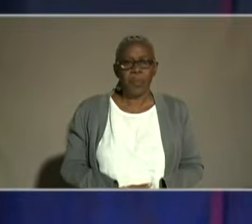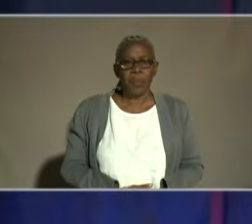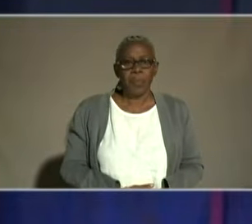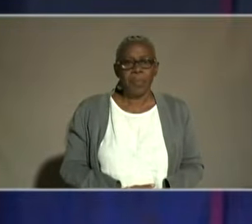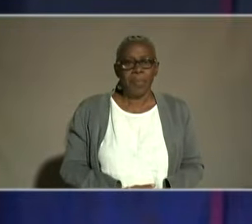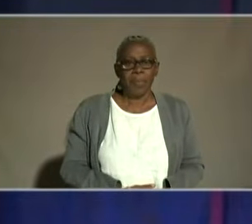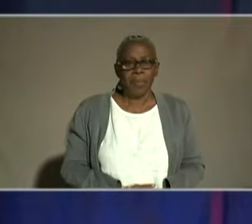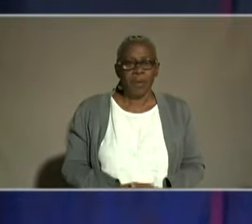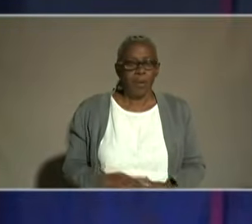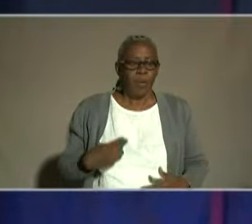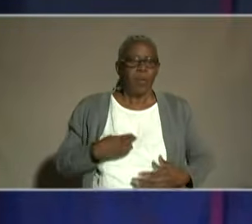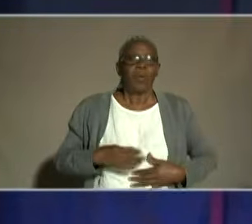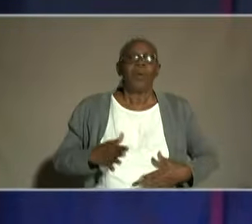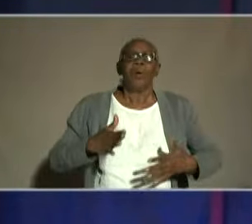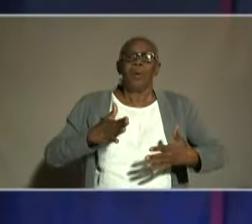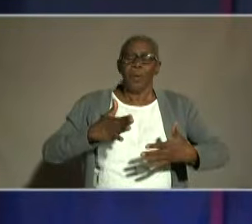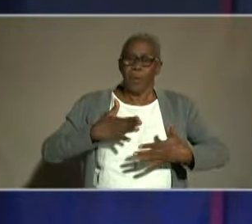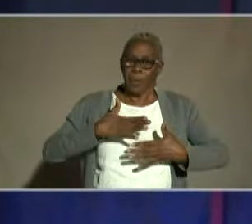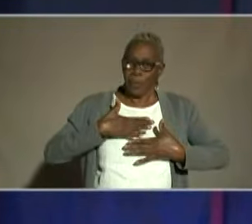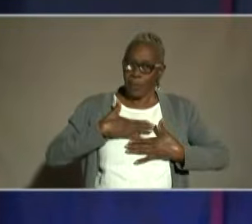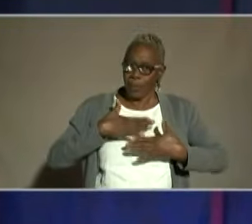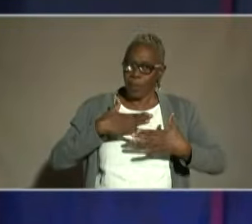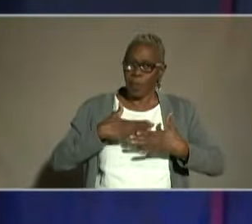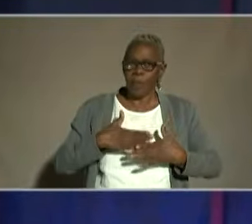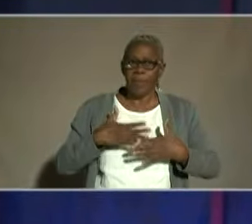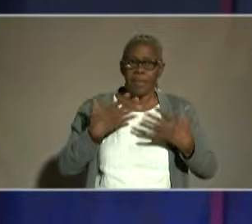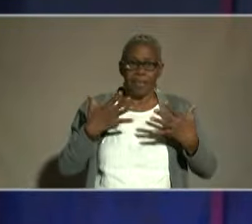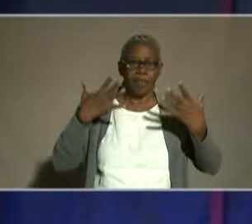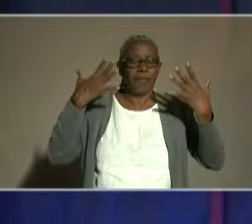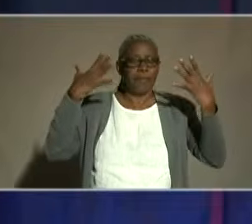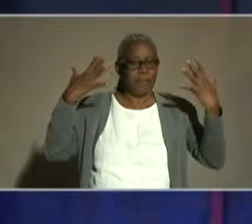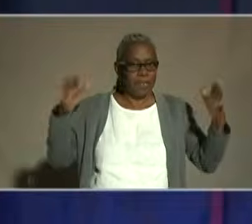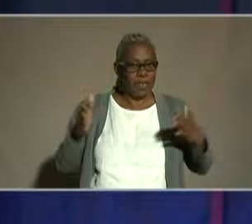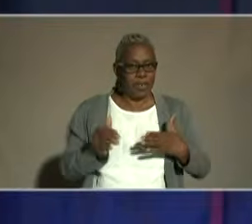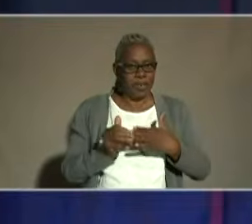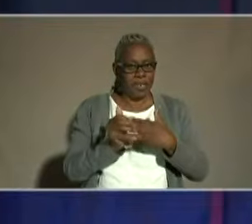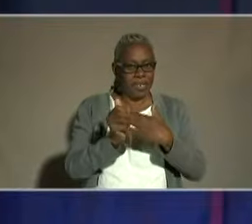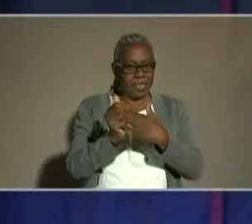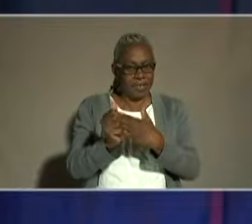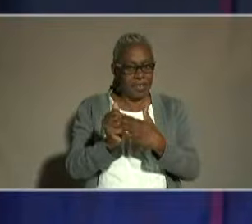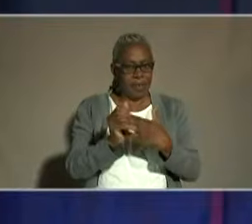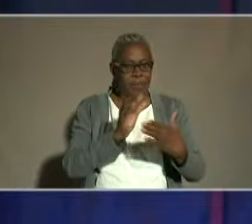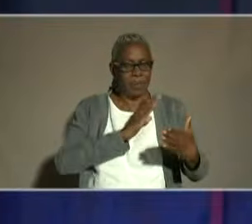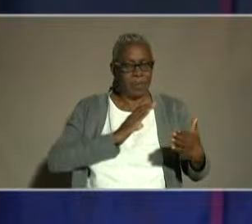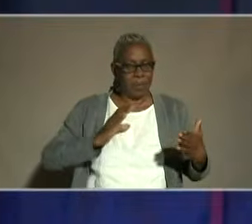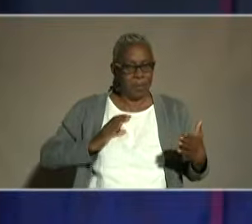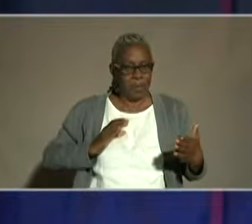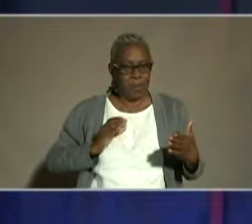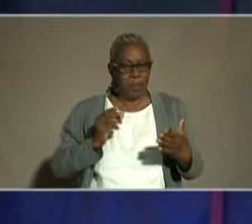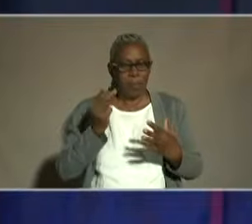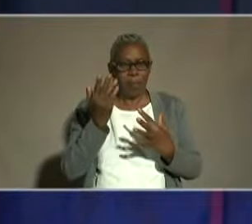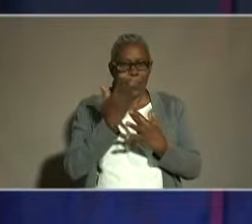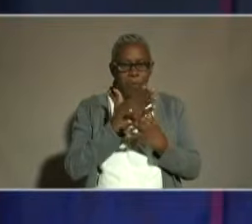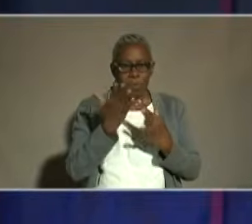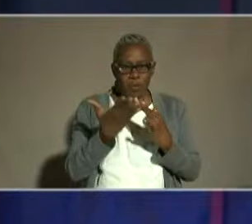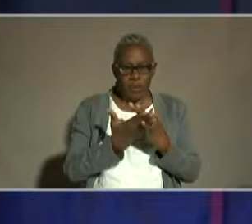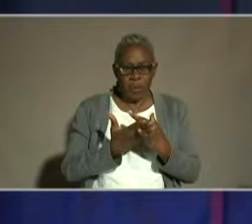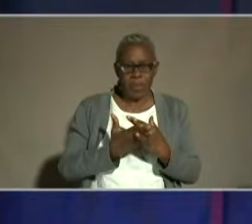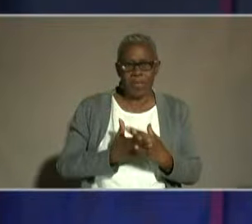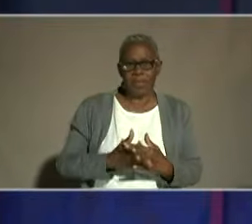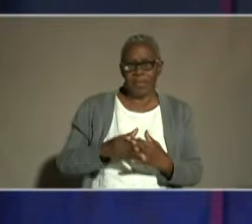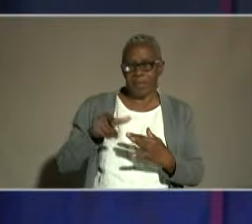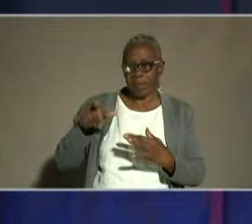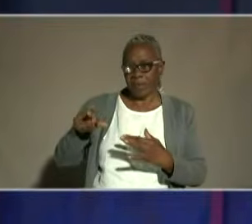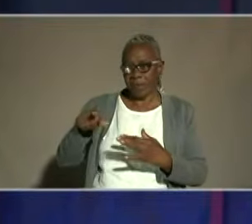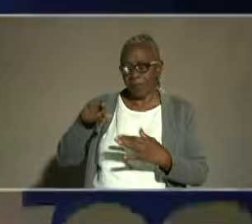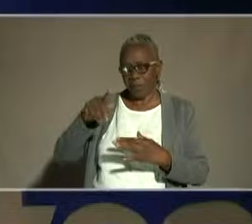And now we can breathe. That concludes the leadership debate between Party Leader Dr. Andrew Holness, representing the Jamaica Labour